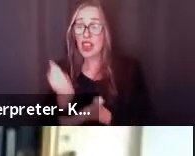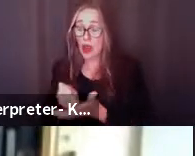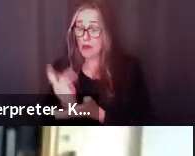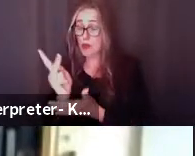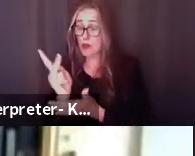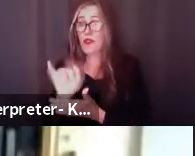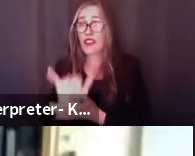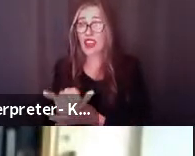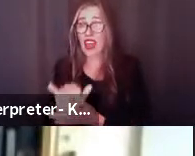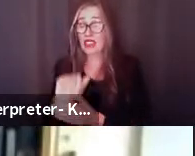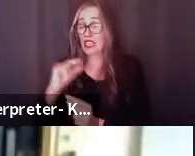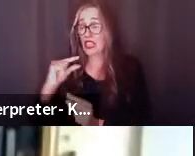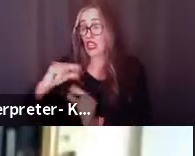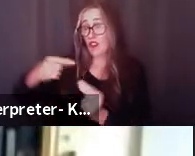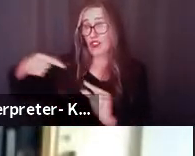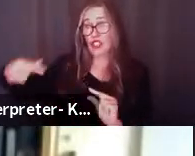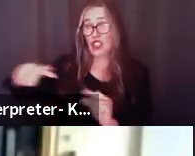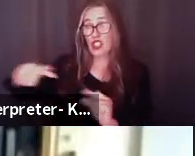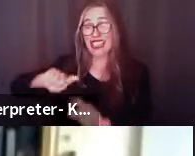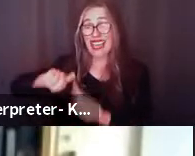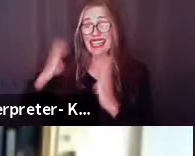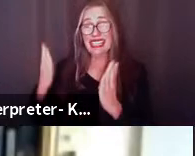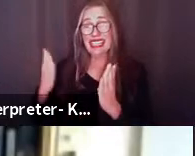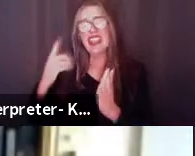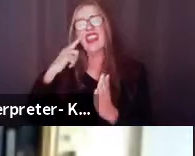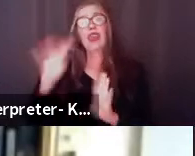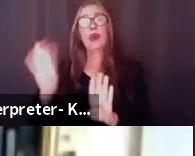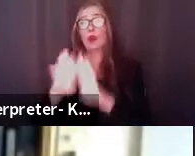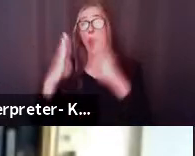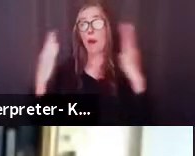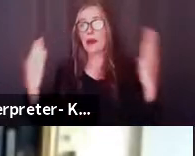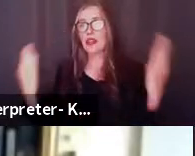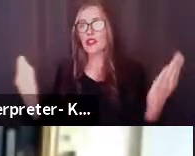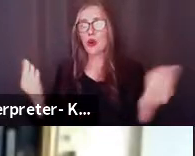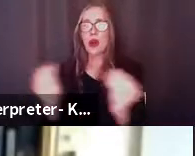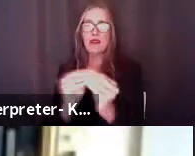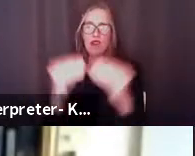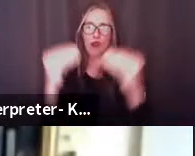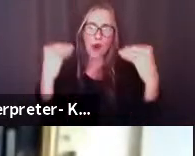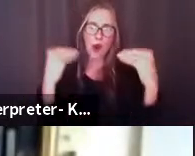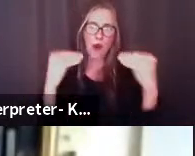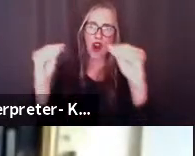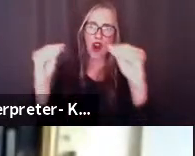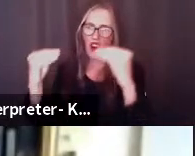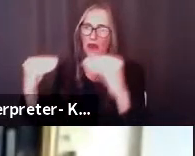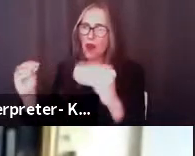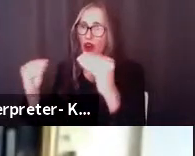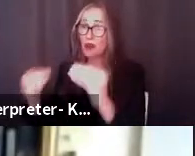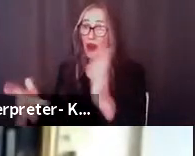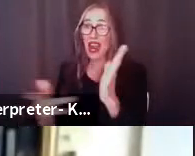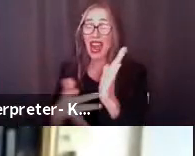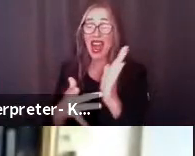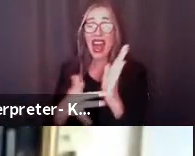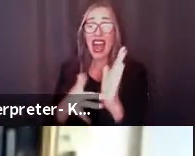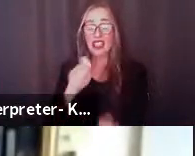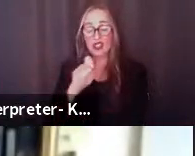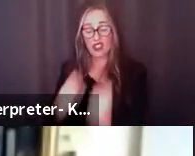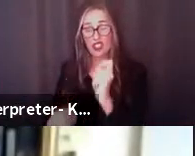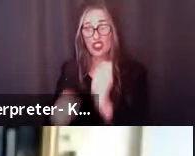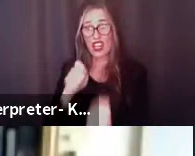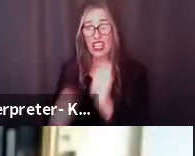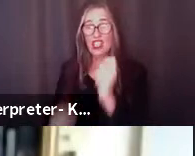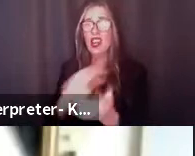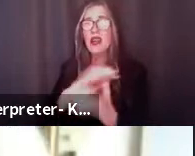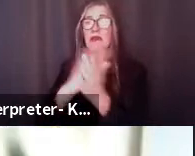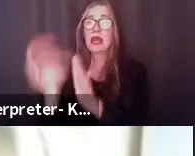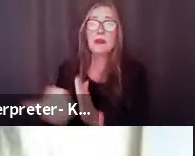human reproduction would throw open a door for a market-based high-tech form of eugenics so what